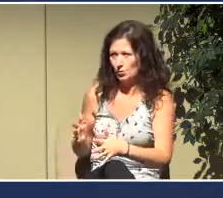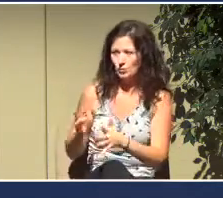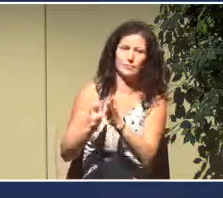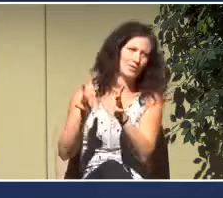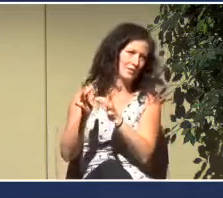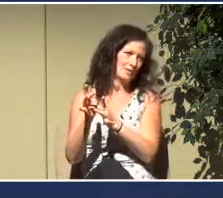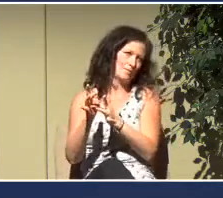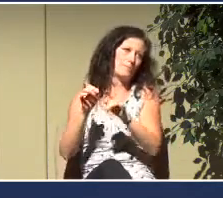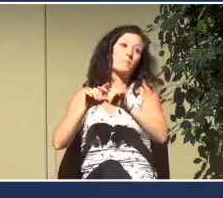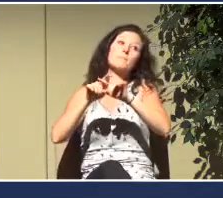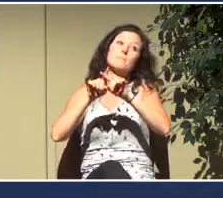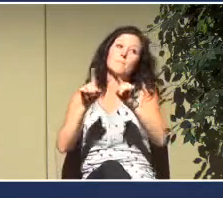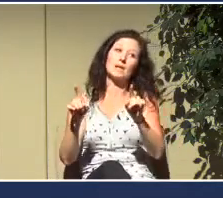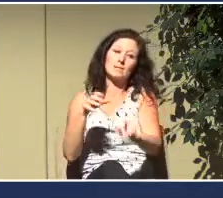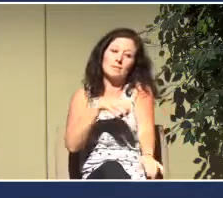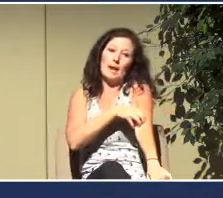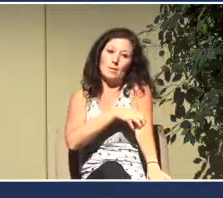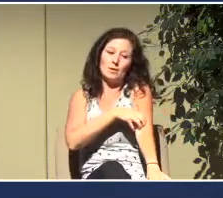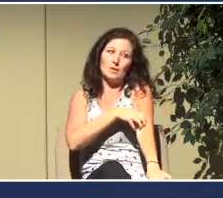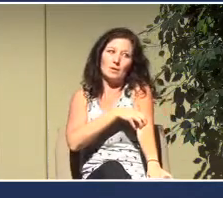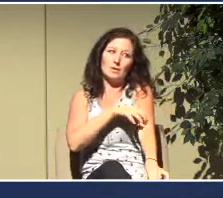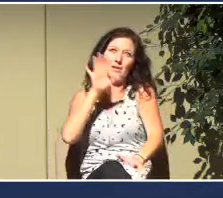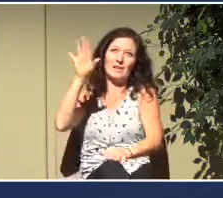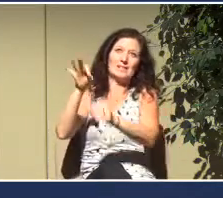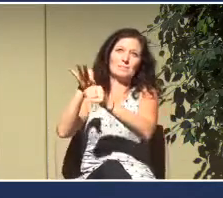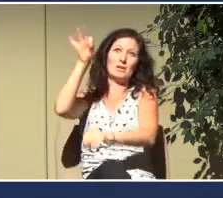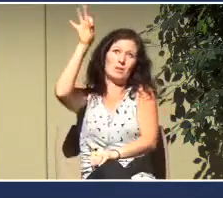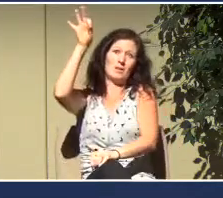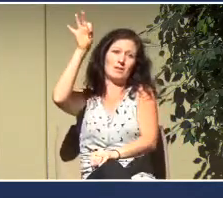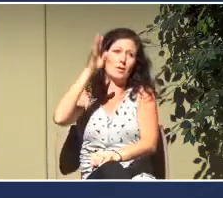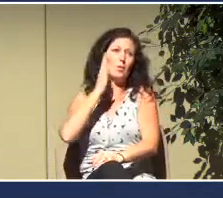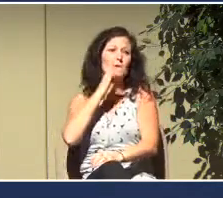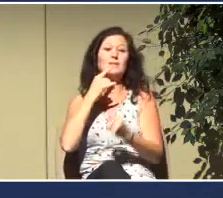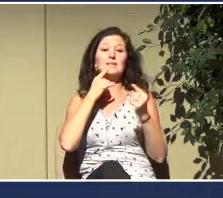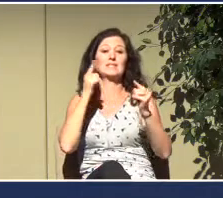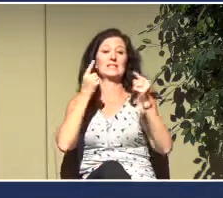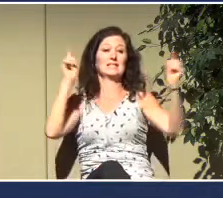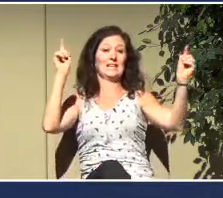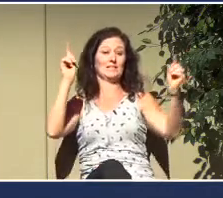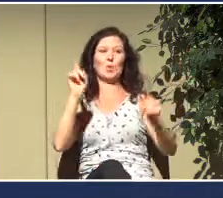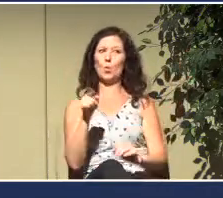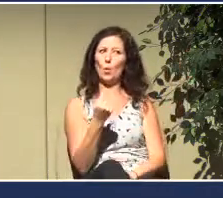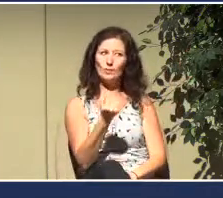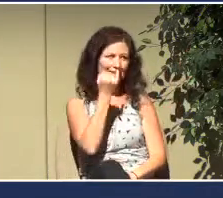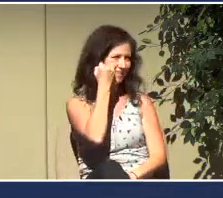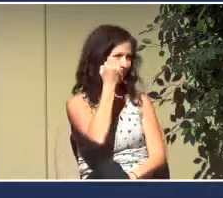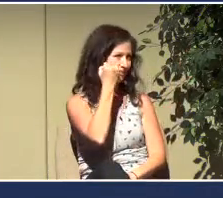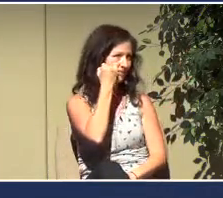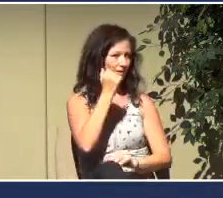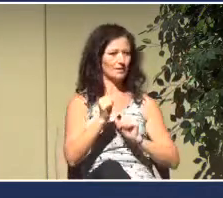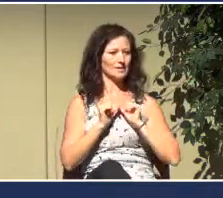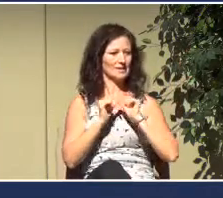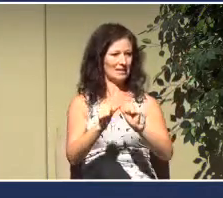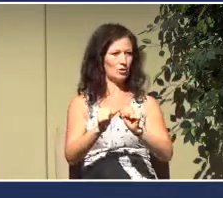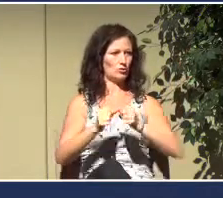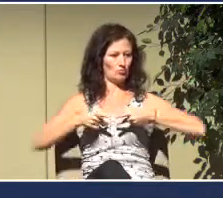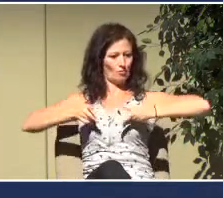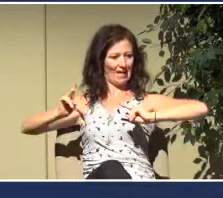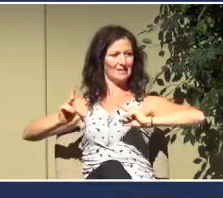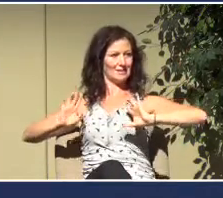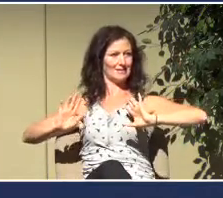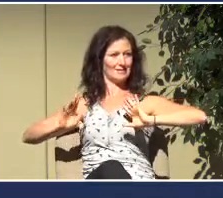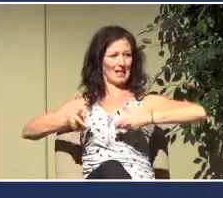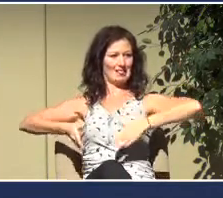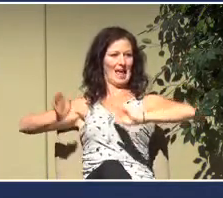But the power of God's Spirit is only effective in you if you continue to let the Holy